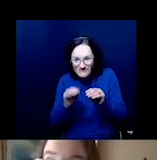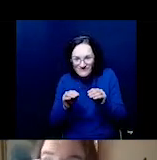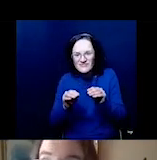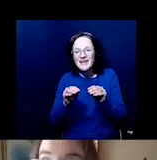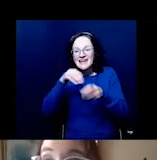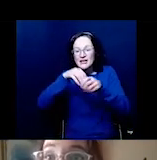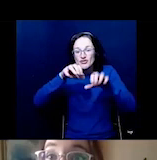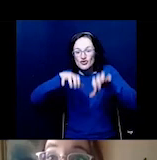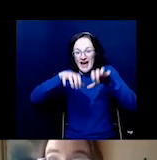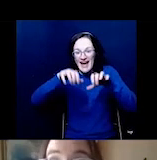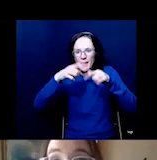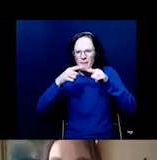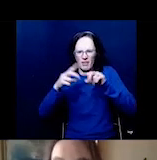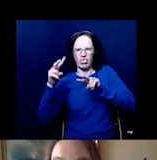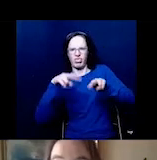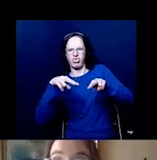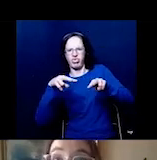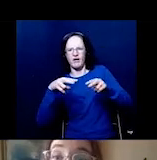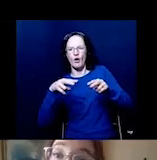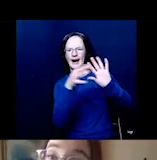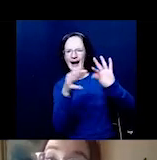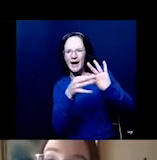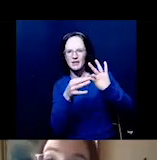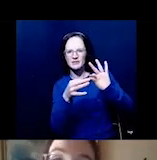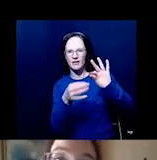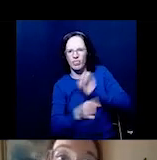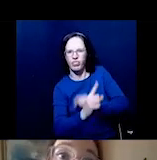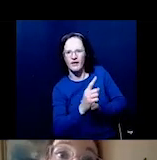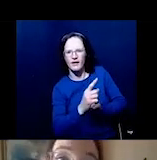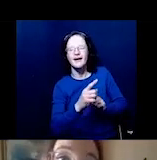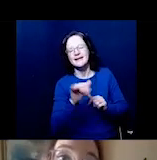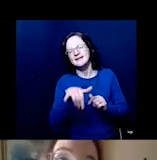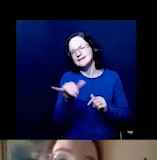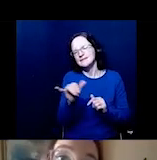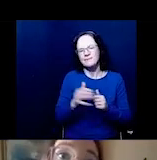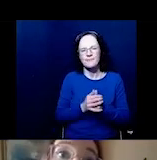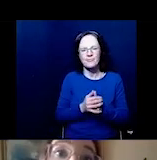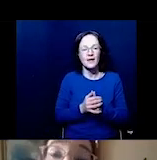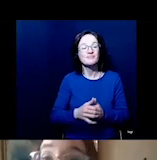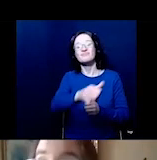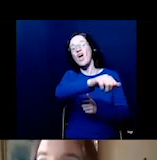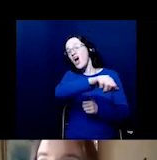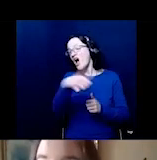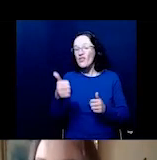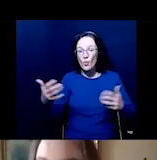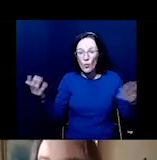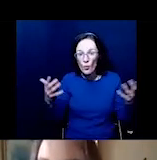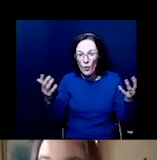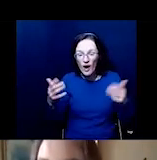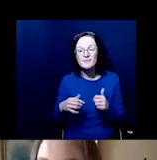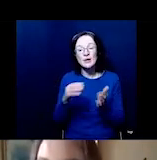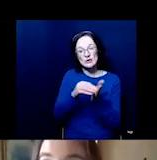Okay, so another obstacle that students with disability face is isolation. Often students